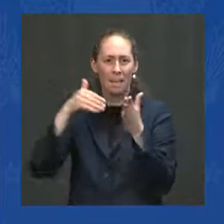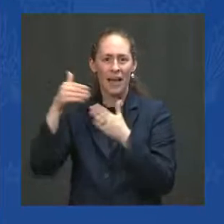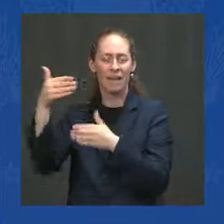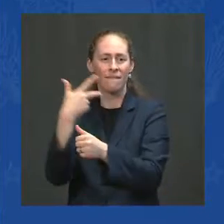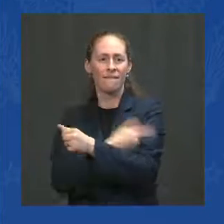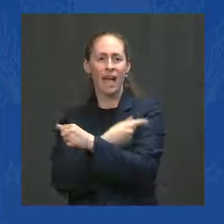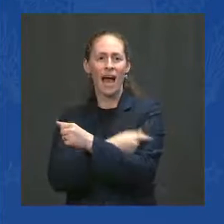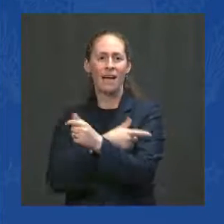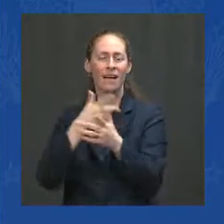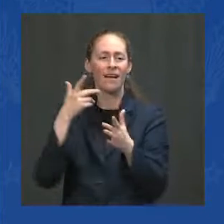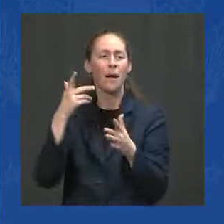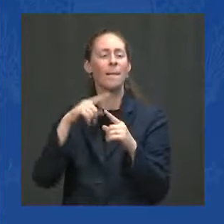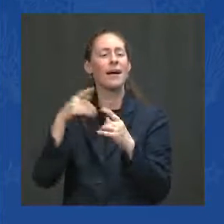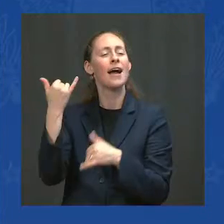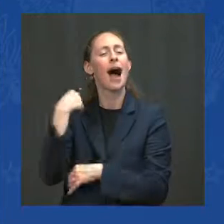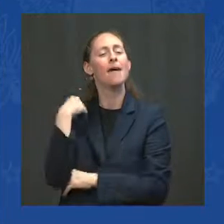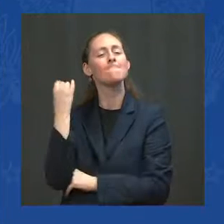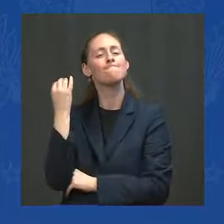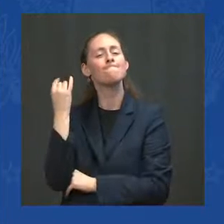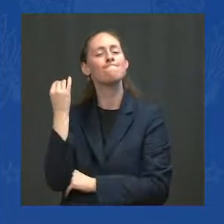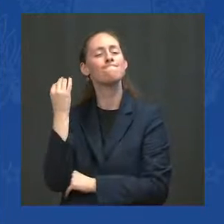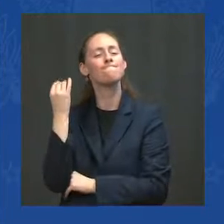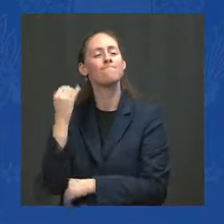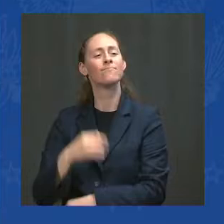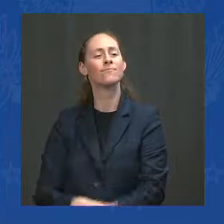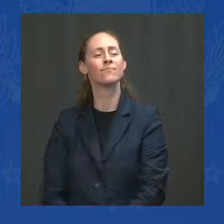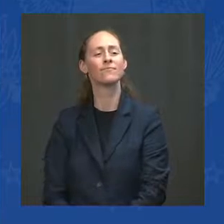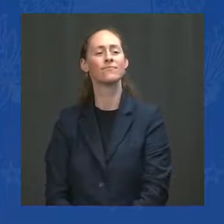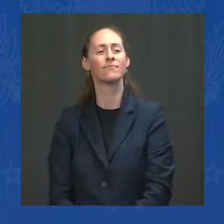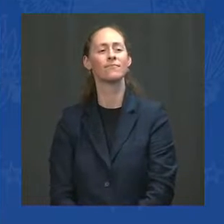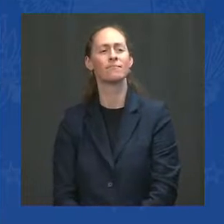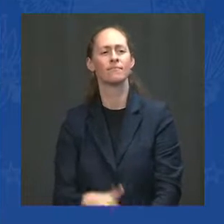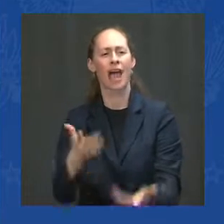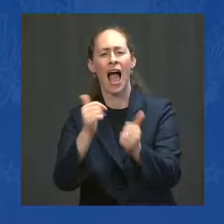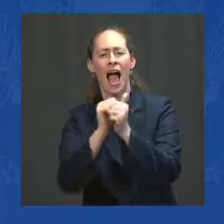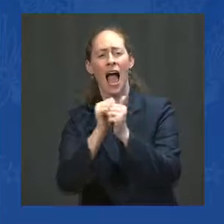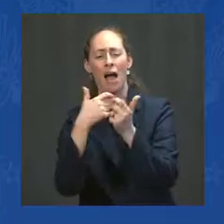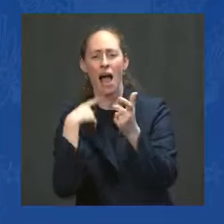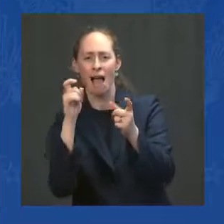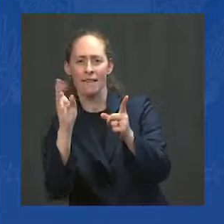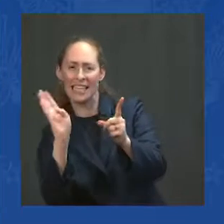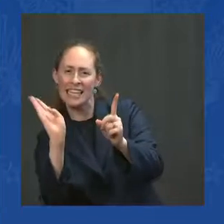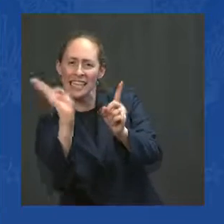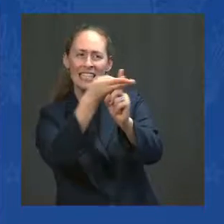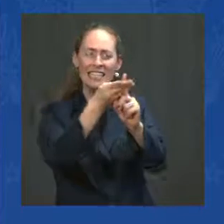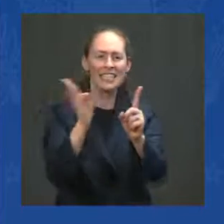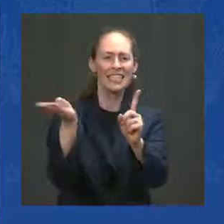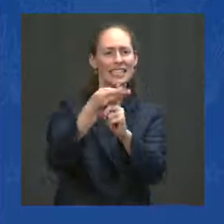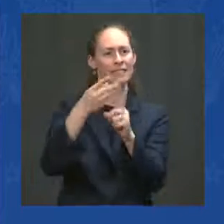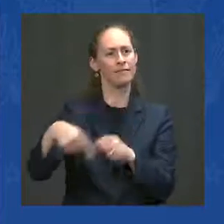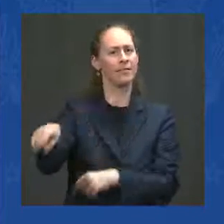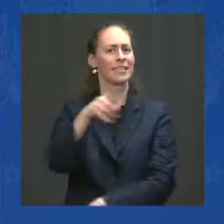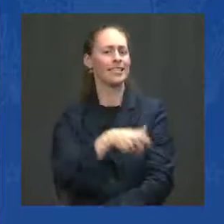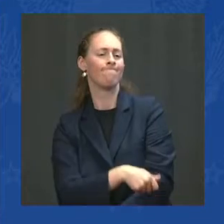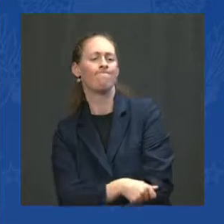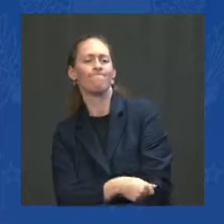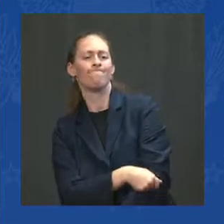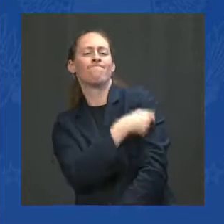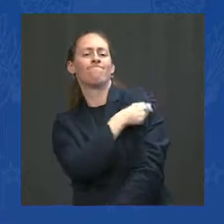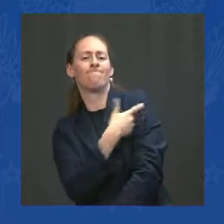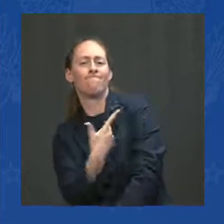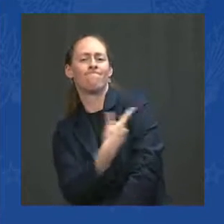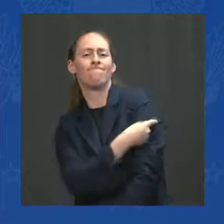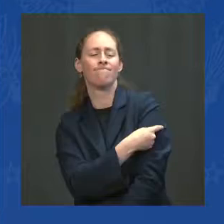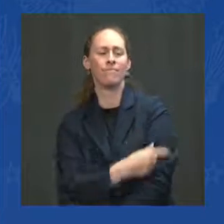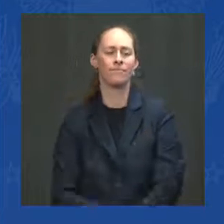something beyond what we've thought of that make everybody want to get the vaccine, but that hadn't been the case. Now, at a federal